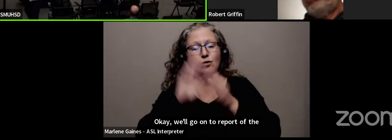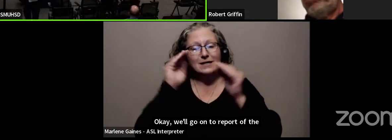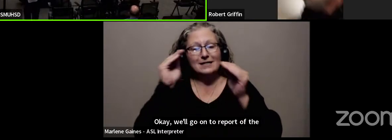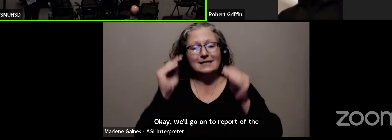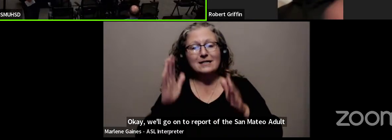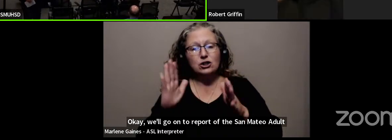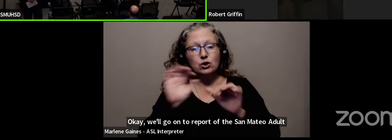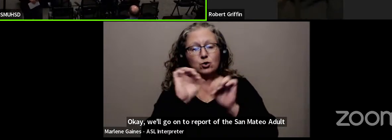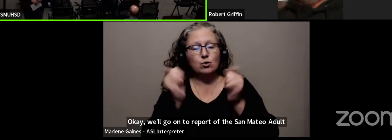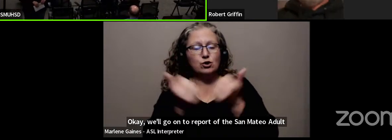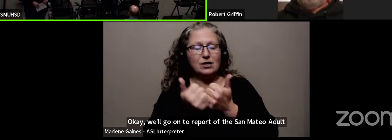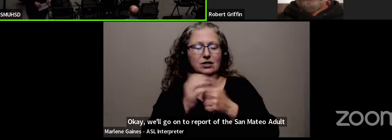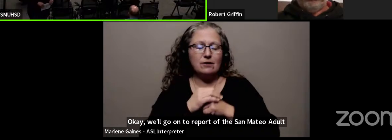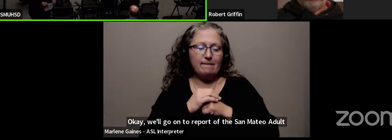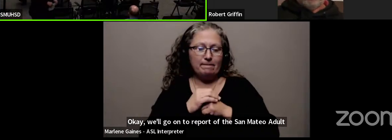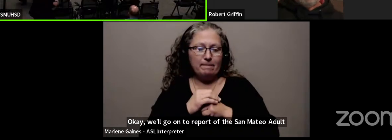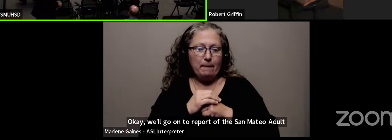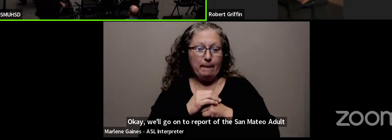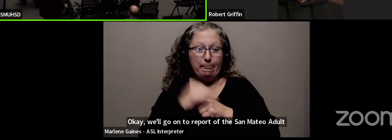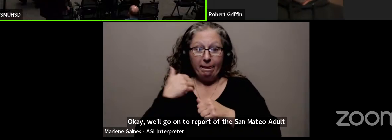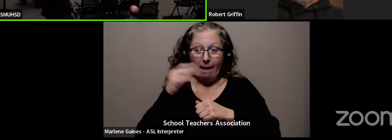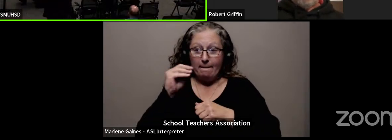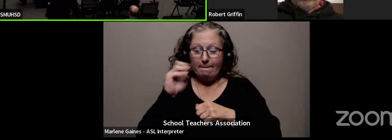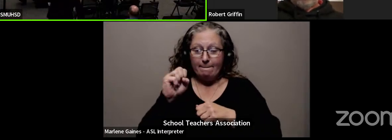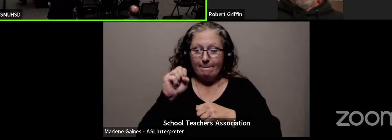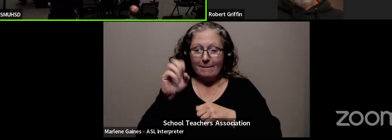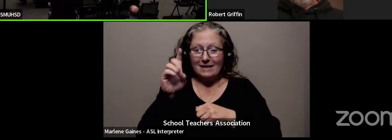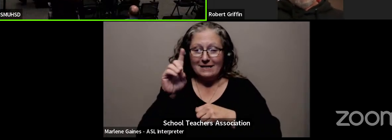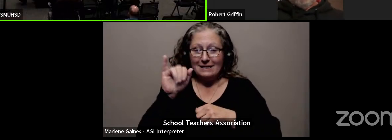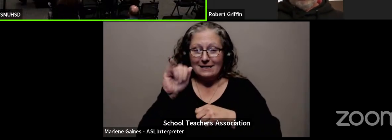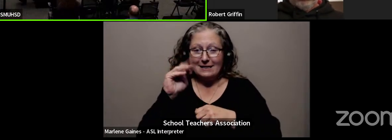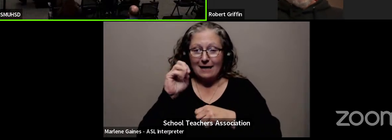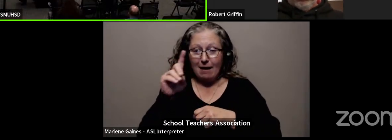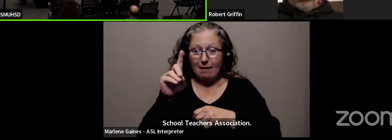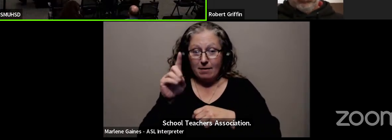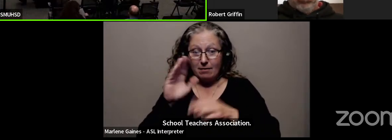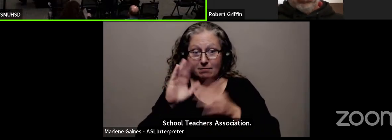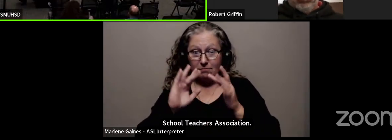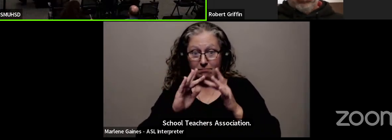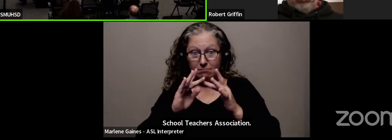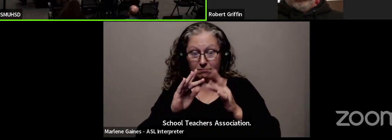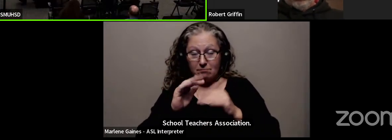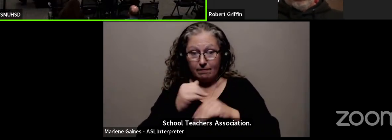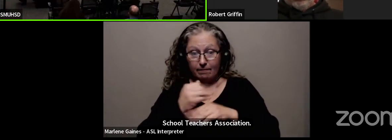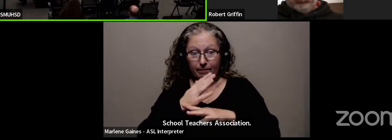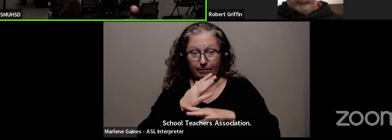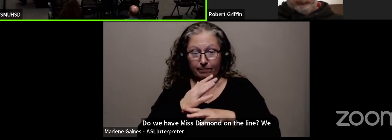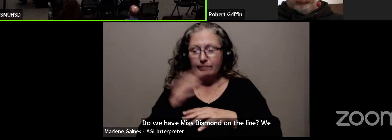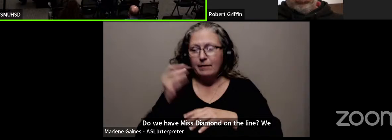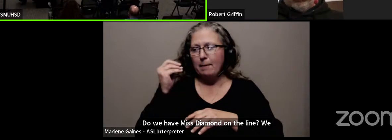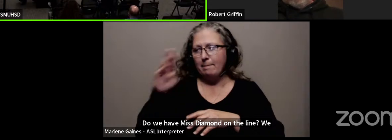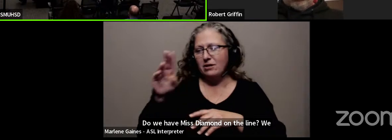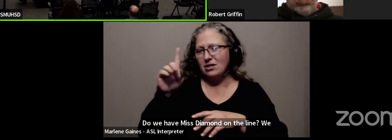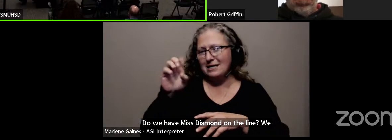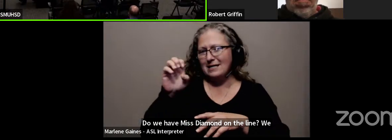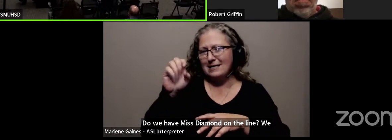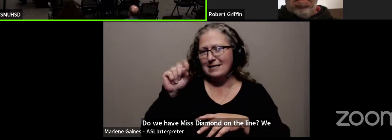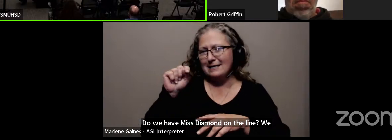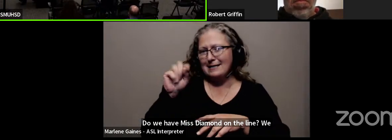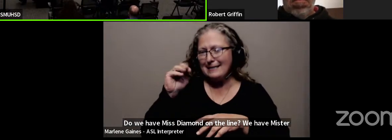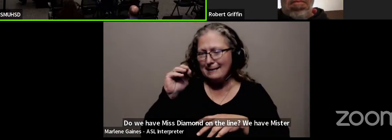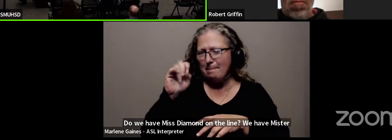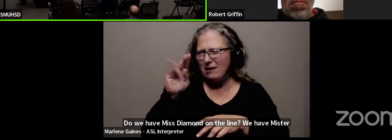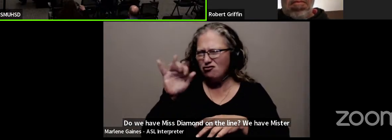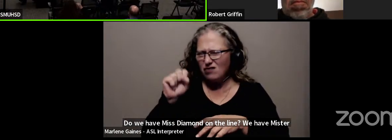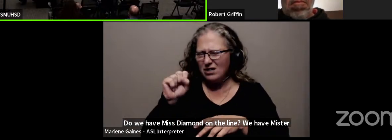Teachers Association. Do we have Ms. Diamond on the line? We have Mr. Demetrius Booker. Oh, okay,